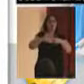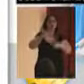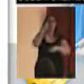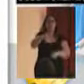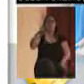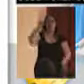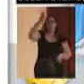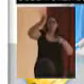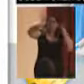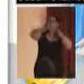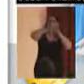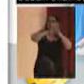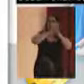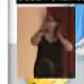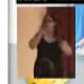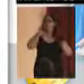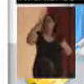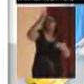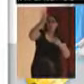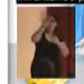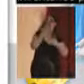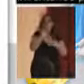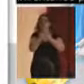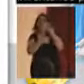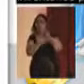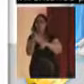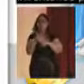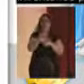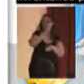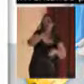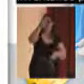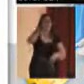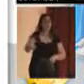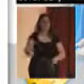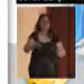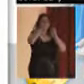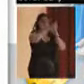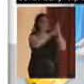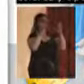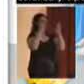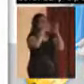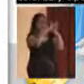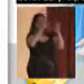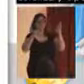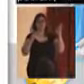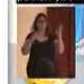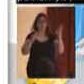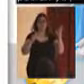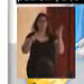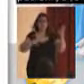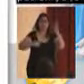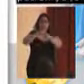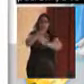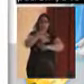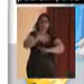the background. And so the teachers will not have to spend time doing this. Just the template is going to explain